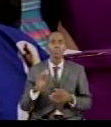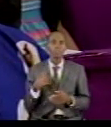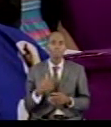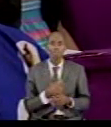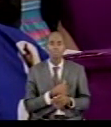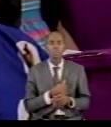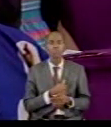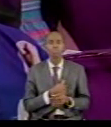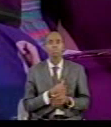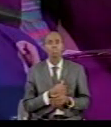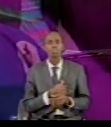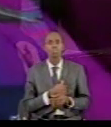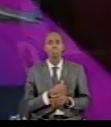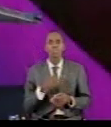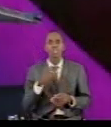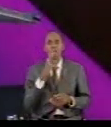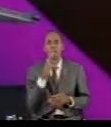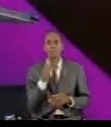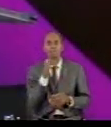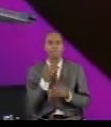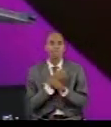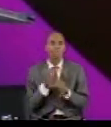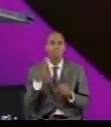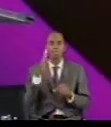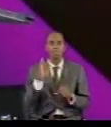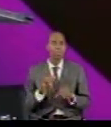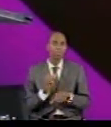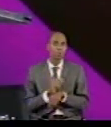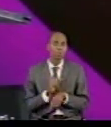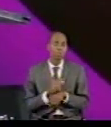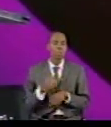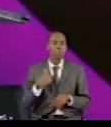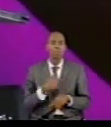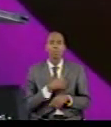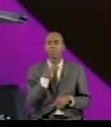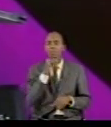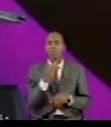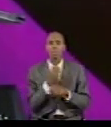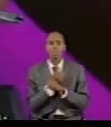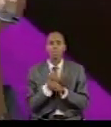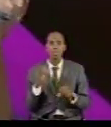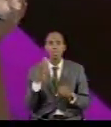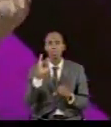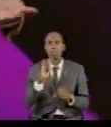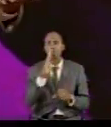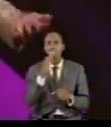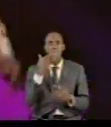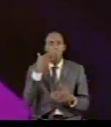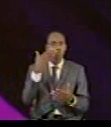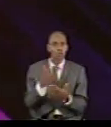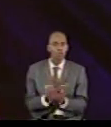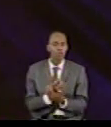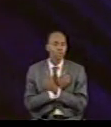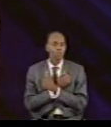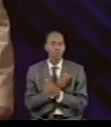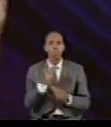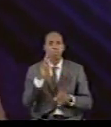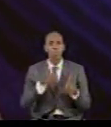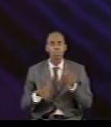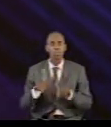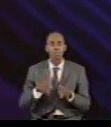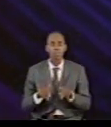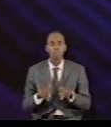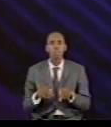works, we're not saved by being a good Samaritan, we're not saved by religious